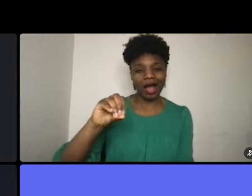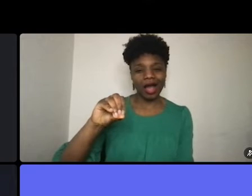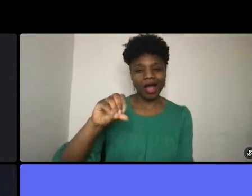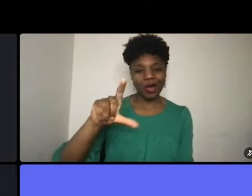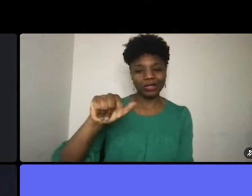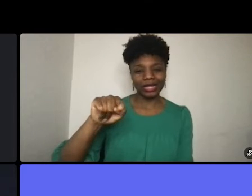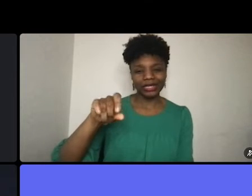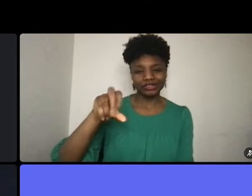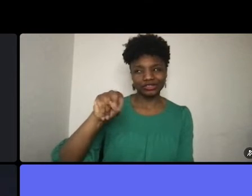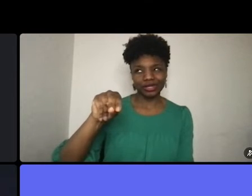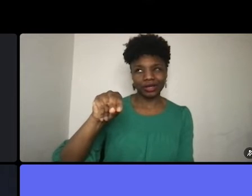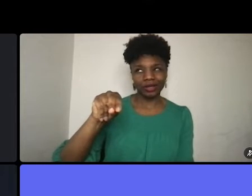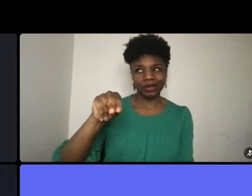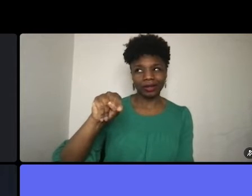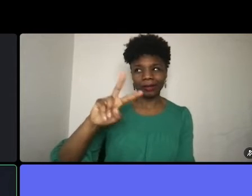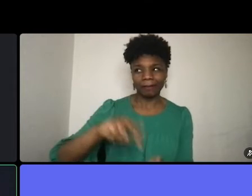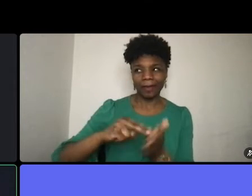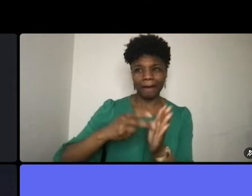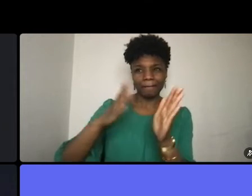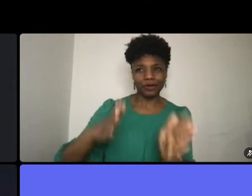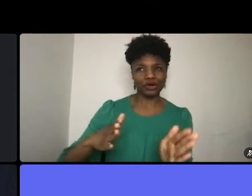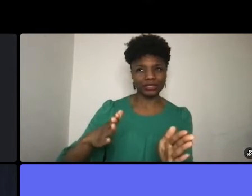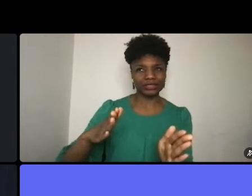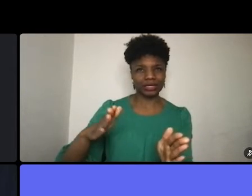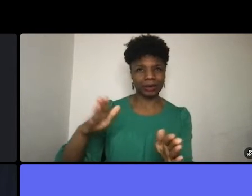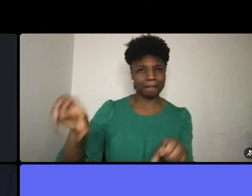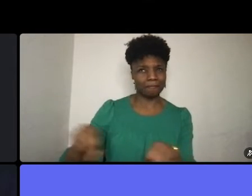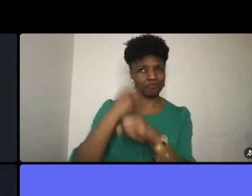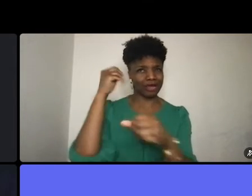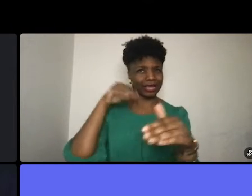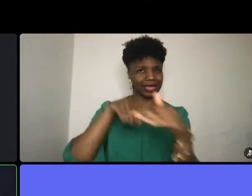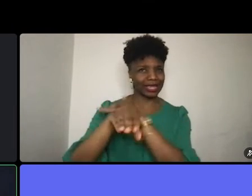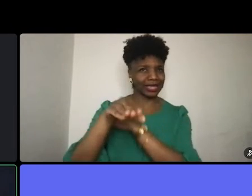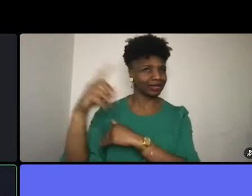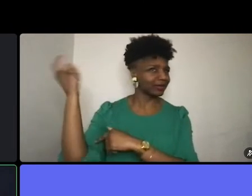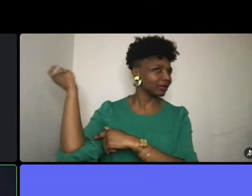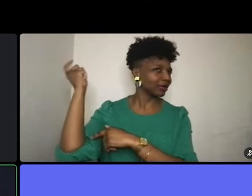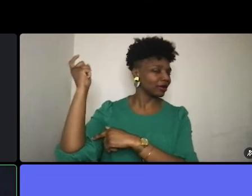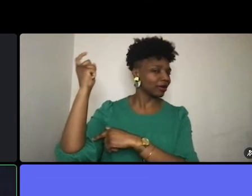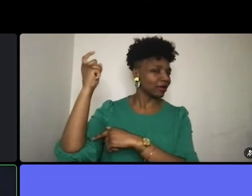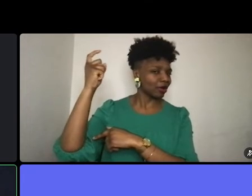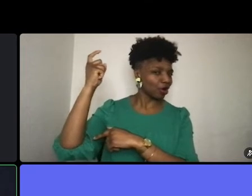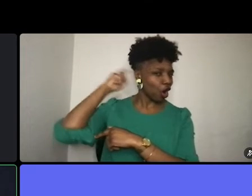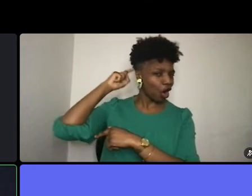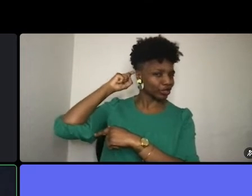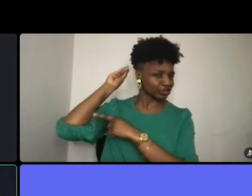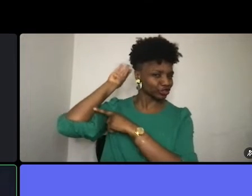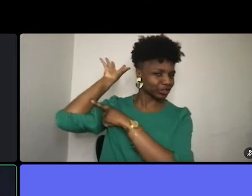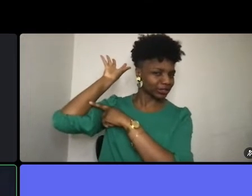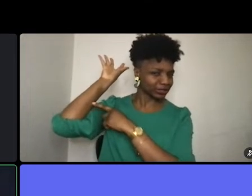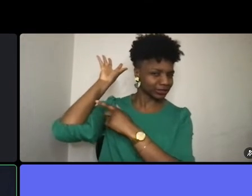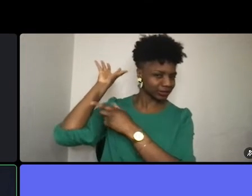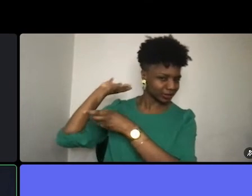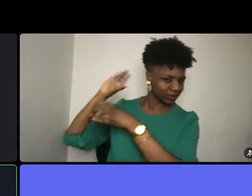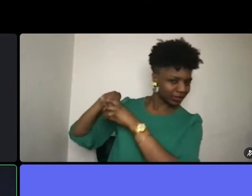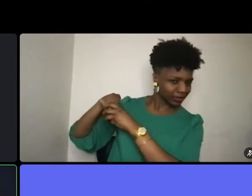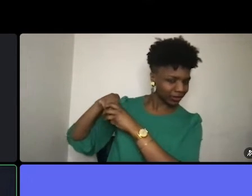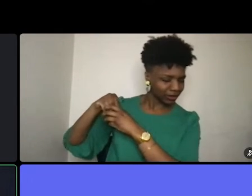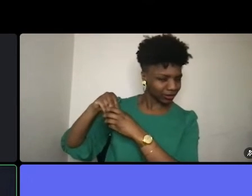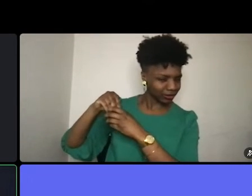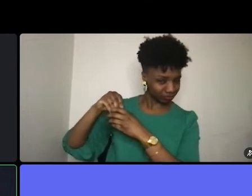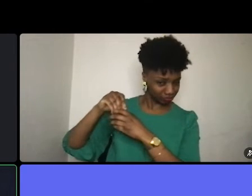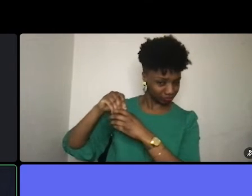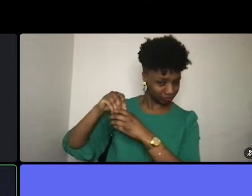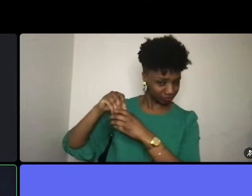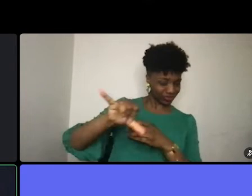conscious. That's a very vulnerable state. It really is, and that's why I mentioned it's important to have